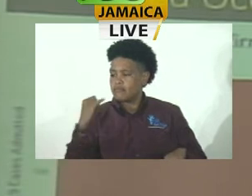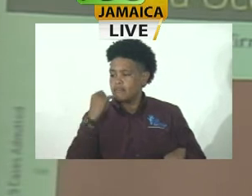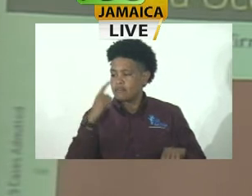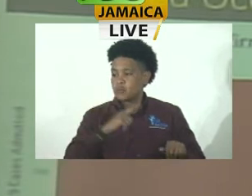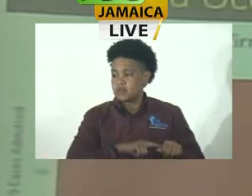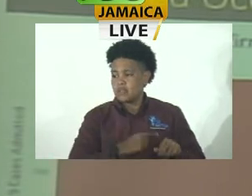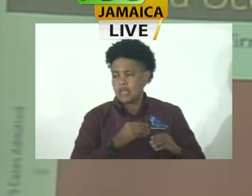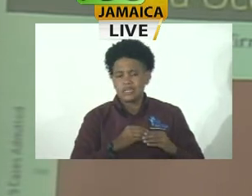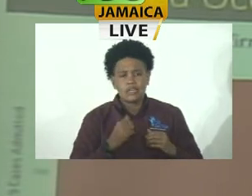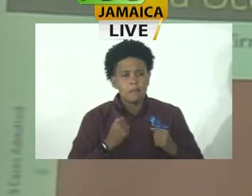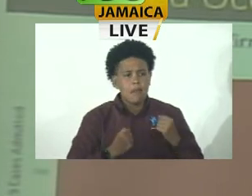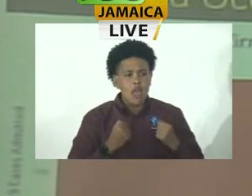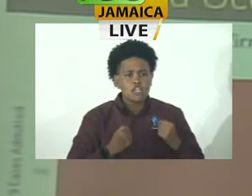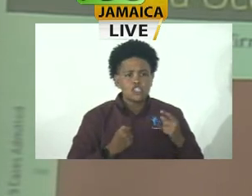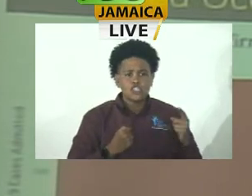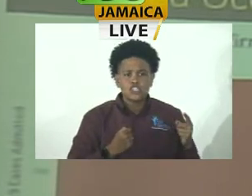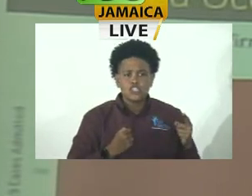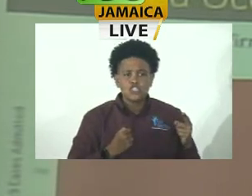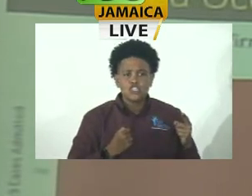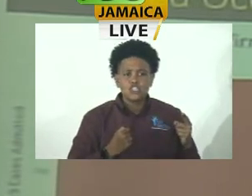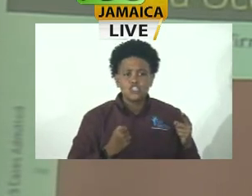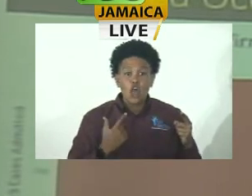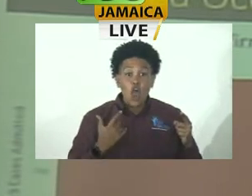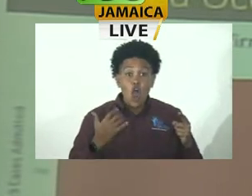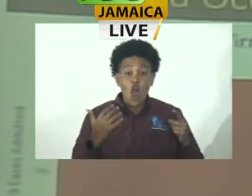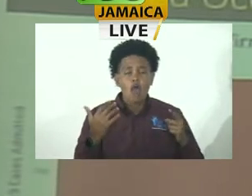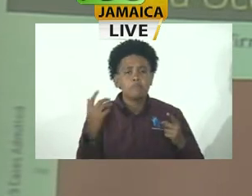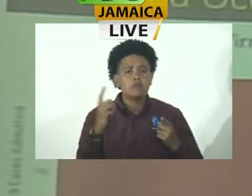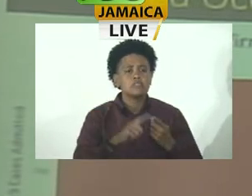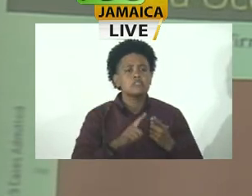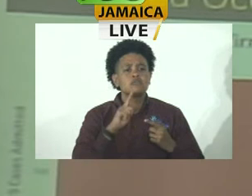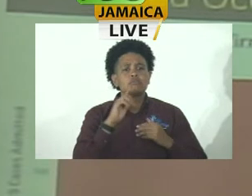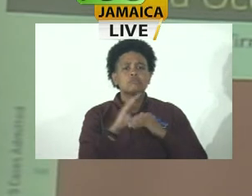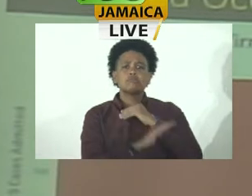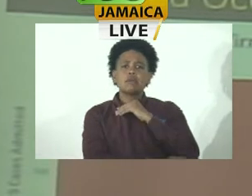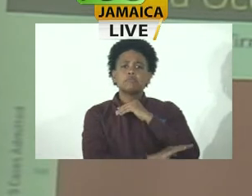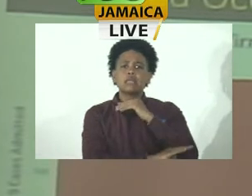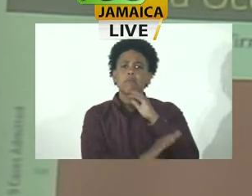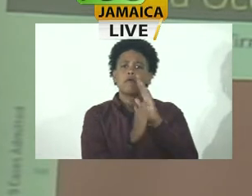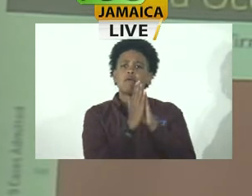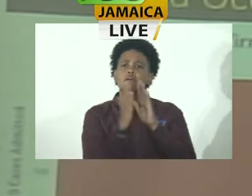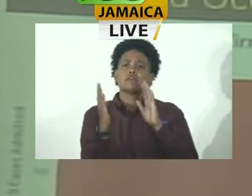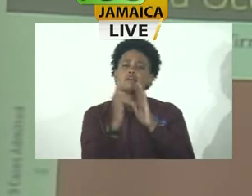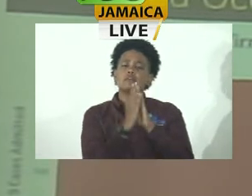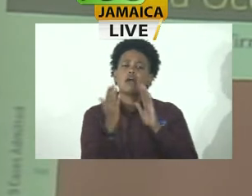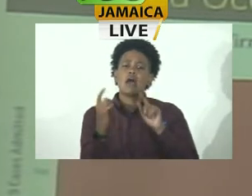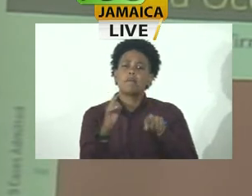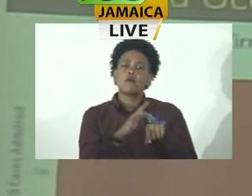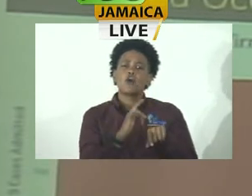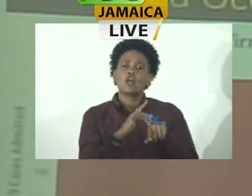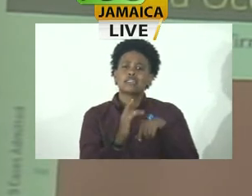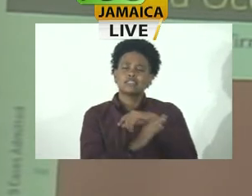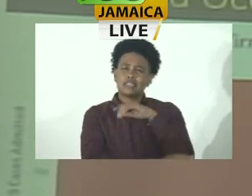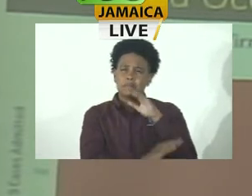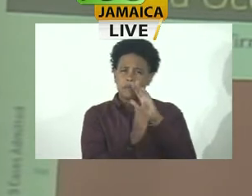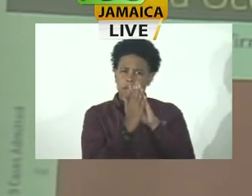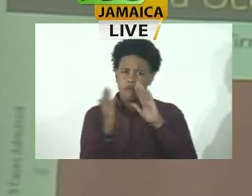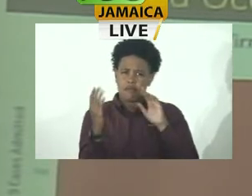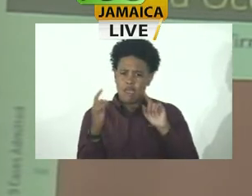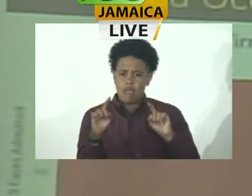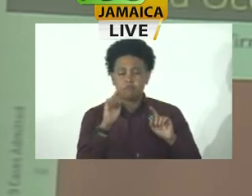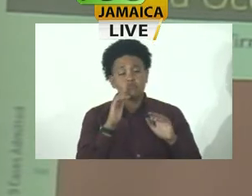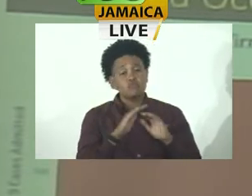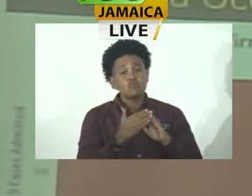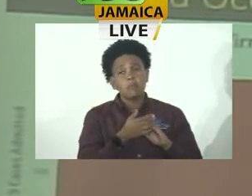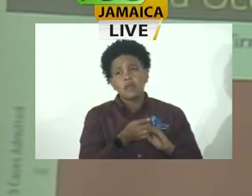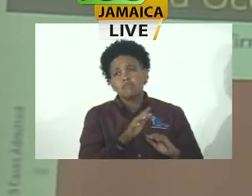march up until september early september jamaica